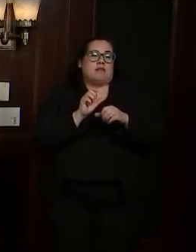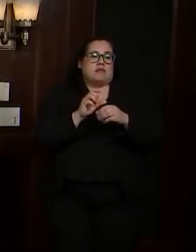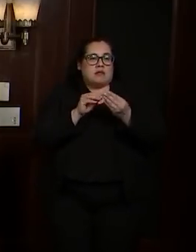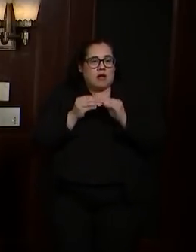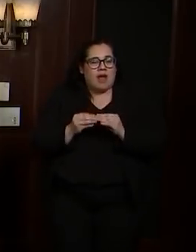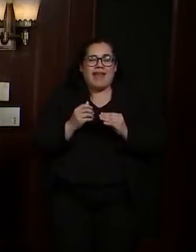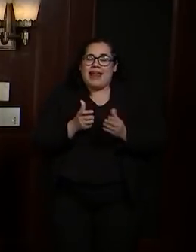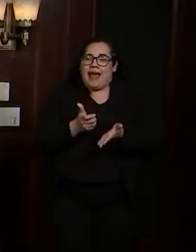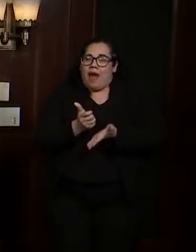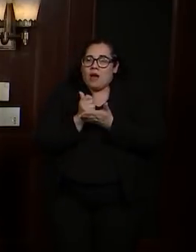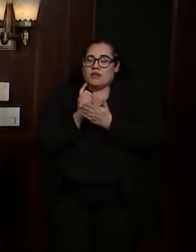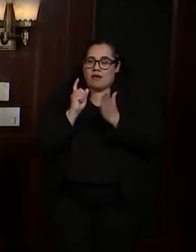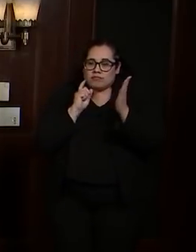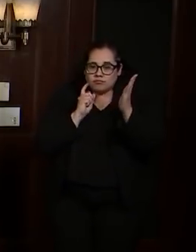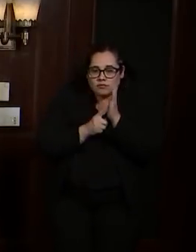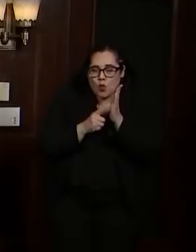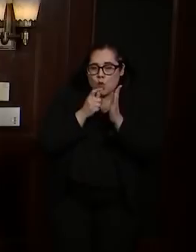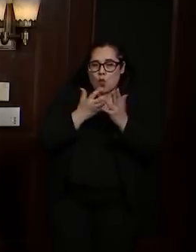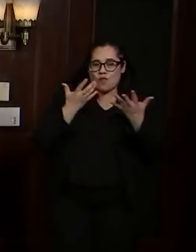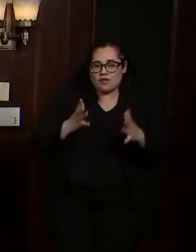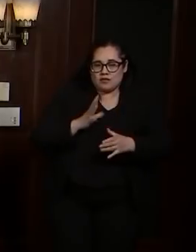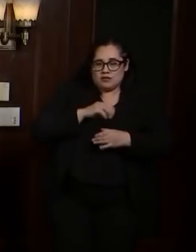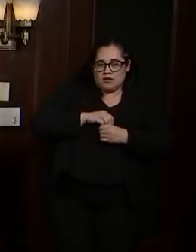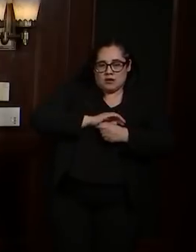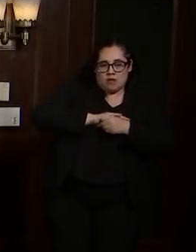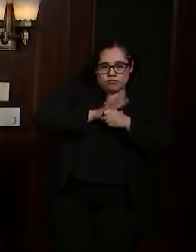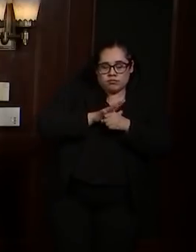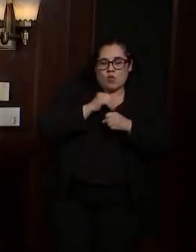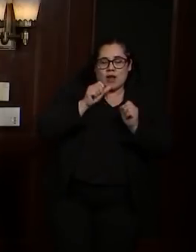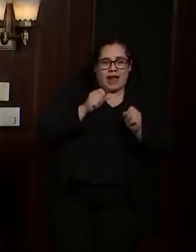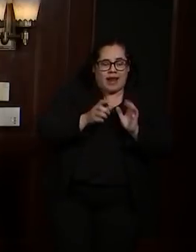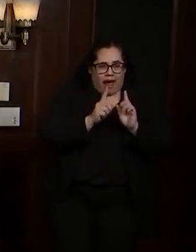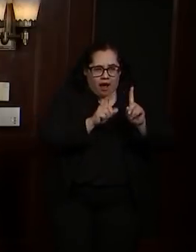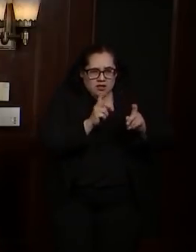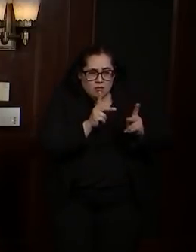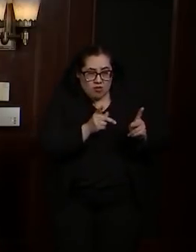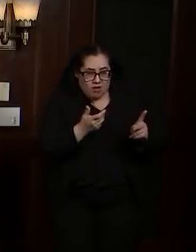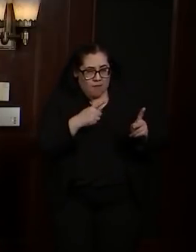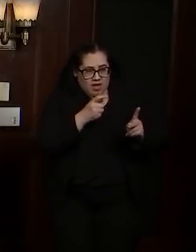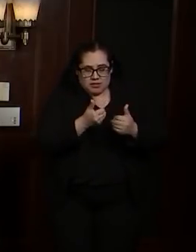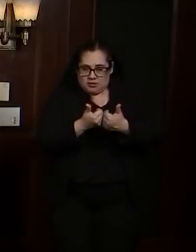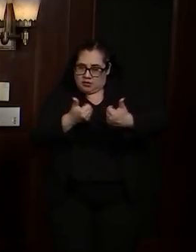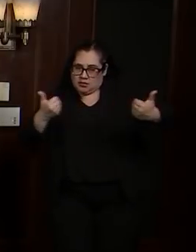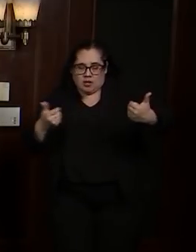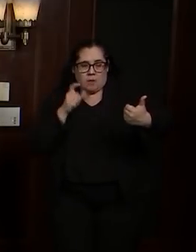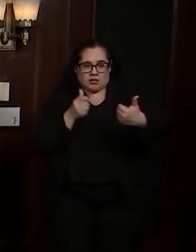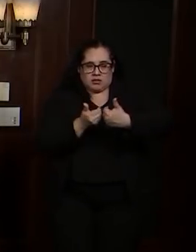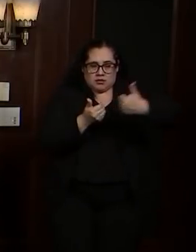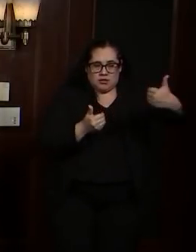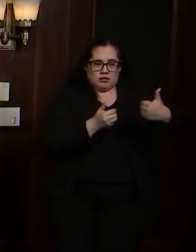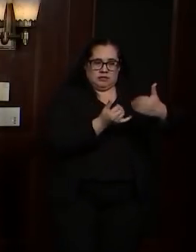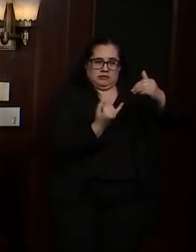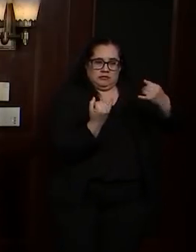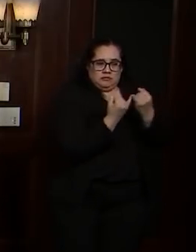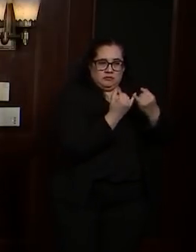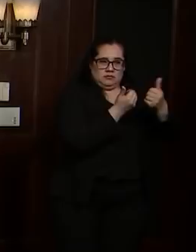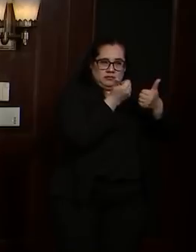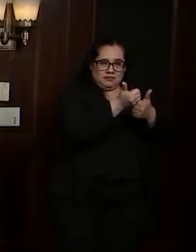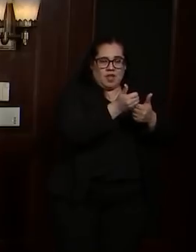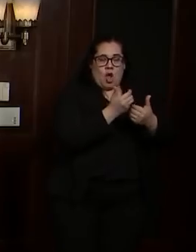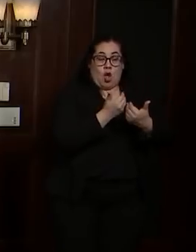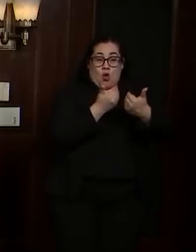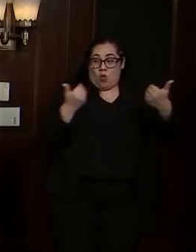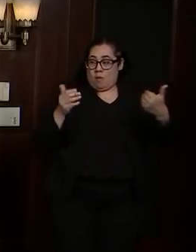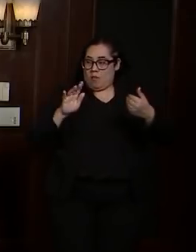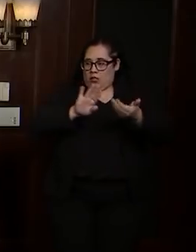helps us identify people who are positive. We're able then to ask those people that they have to isolate and they have to quarantine their close contacts,